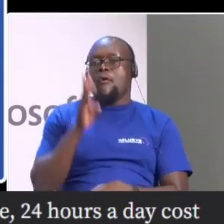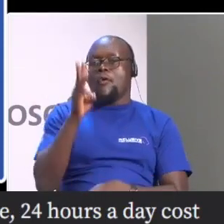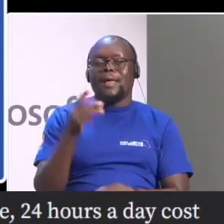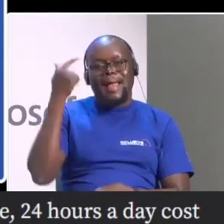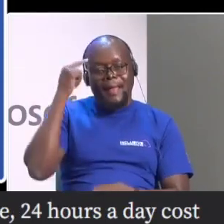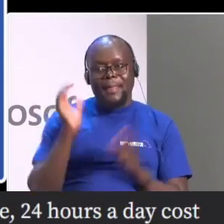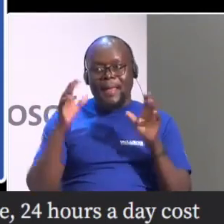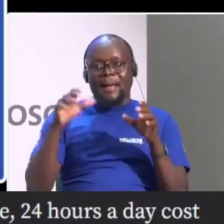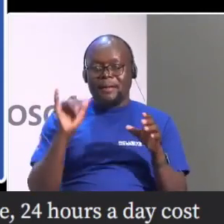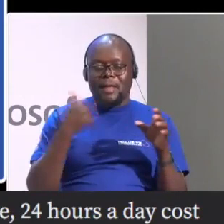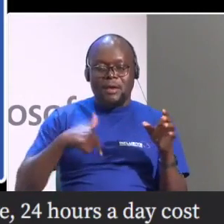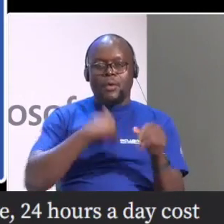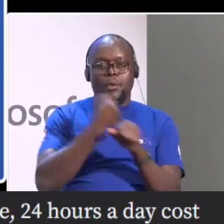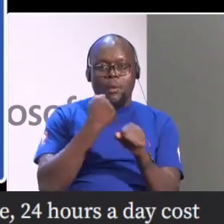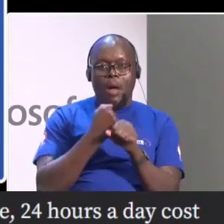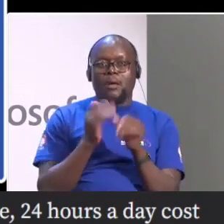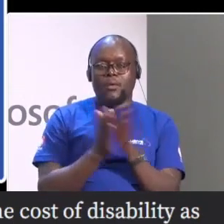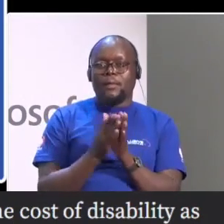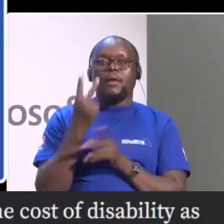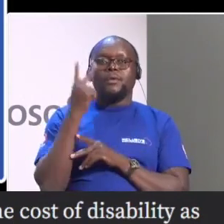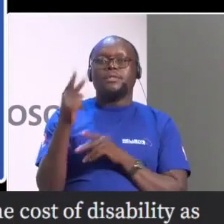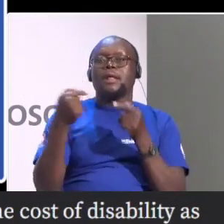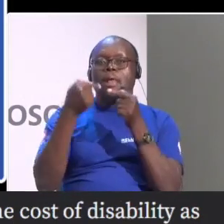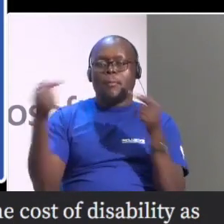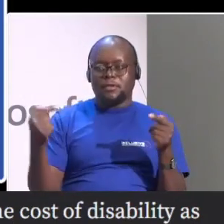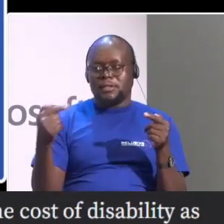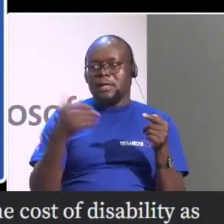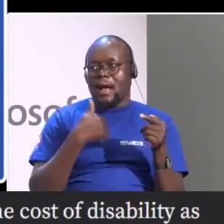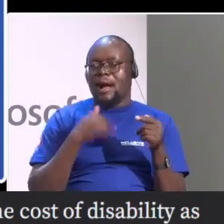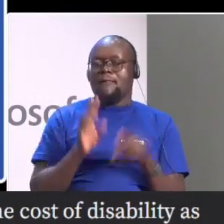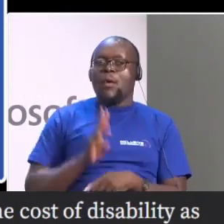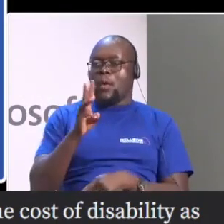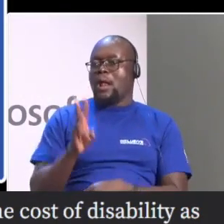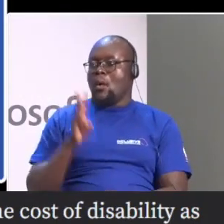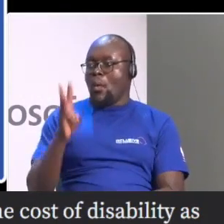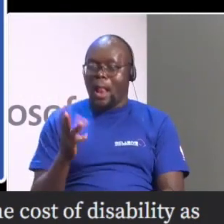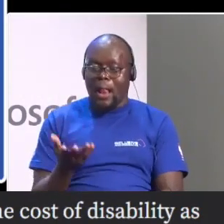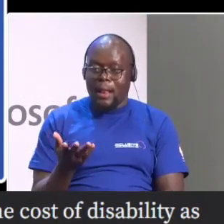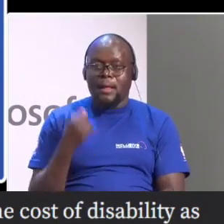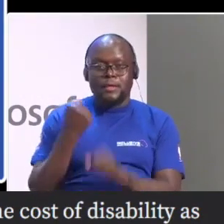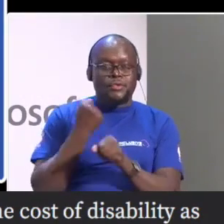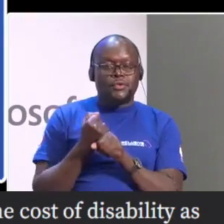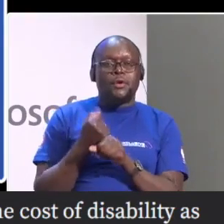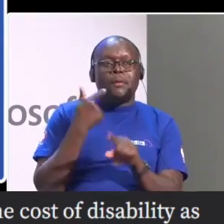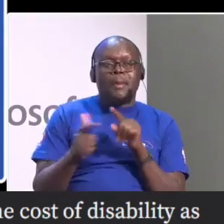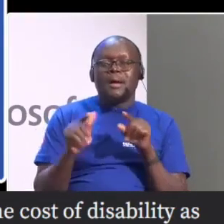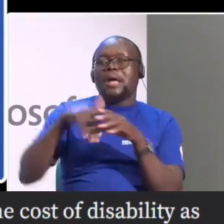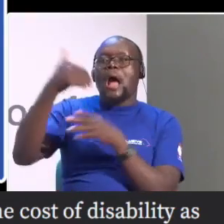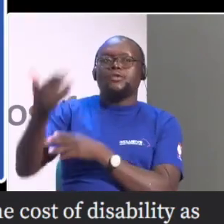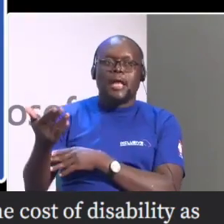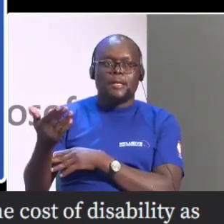the companies that we work with, we see the opposite. There is a real will to do it, but